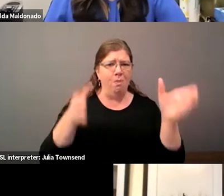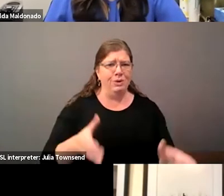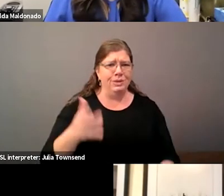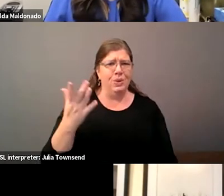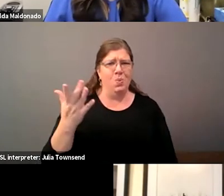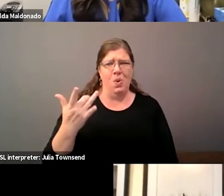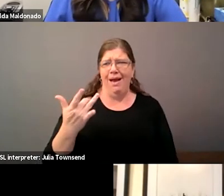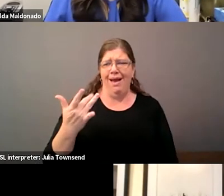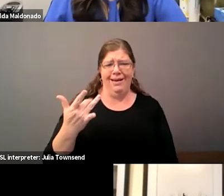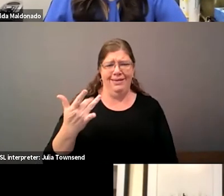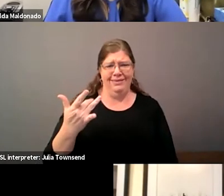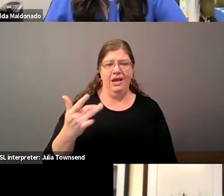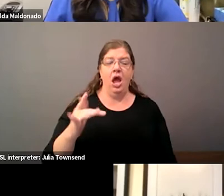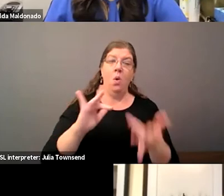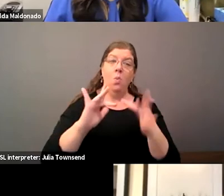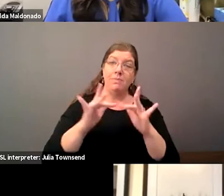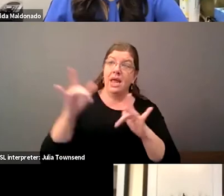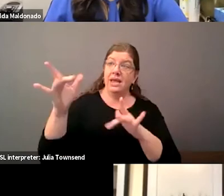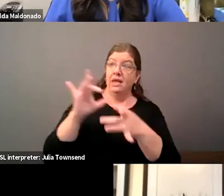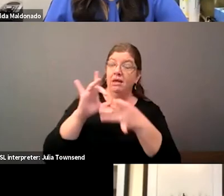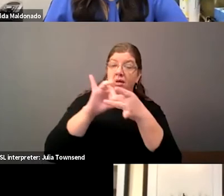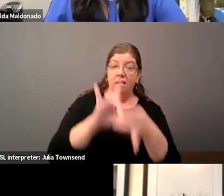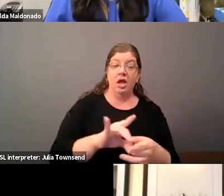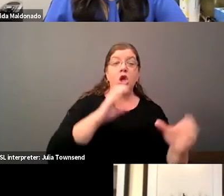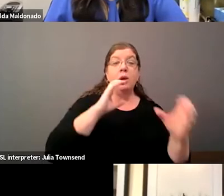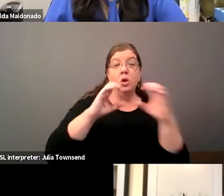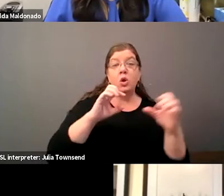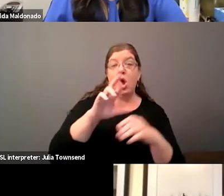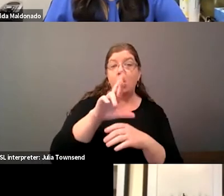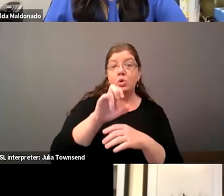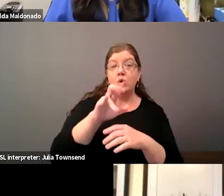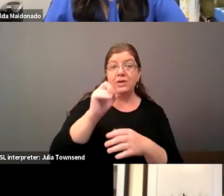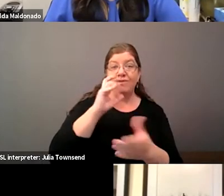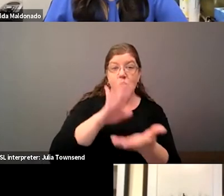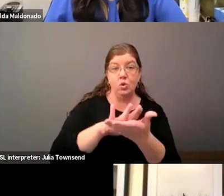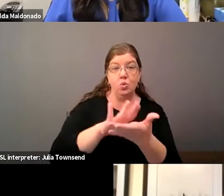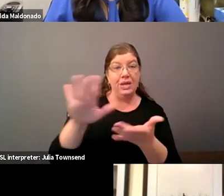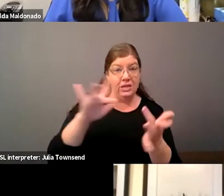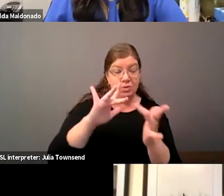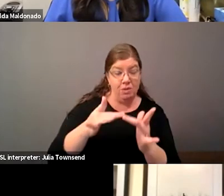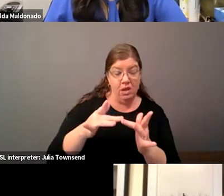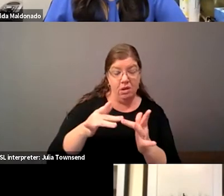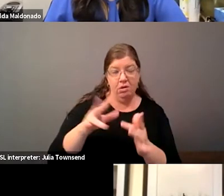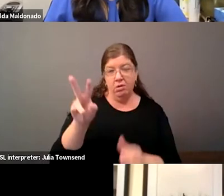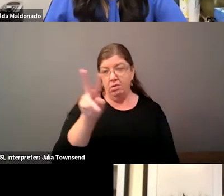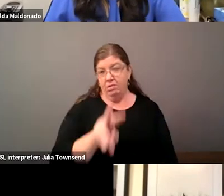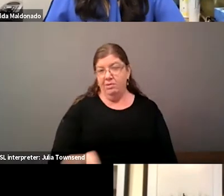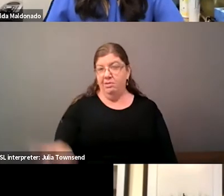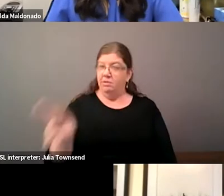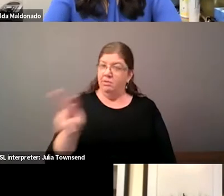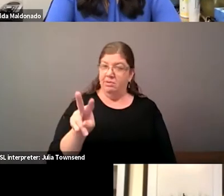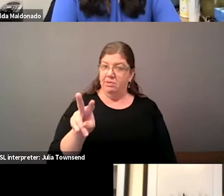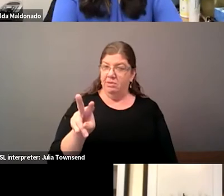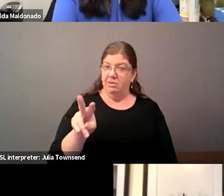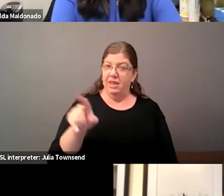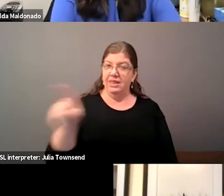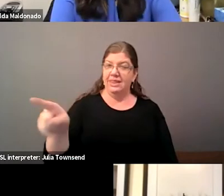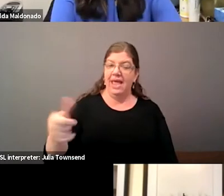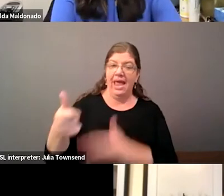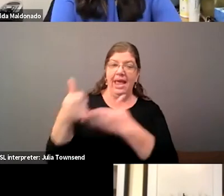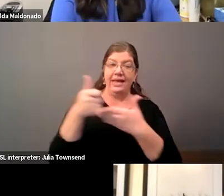i looked at a website that he's connected to communication resources for schools really with the number one thing they do is they assist